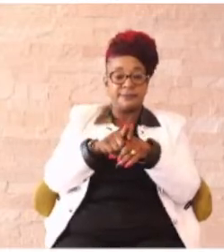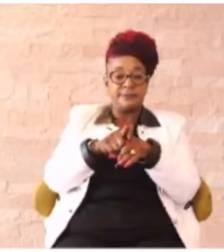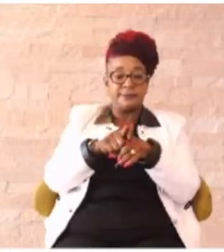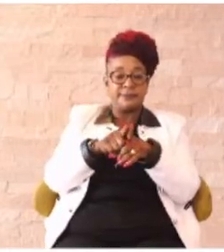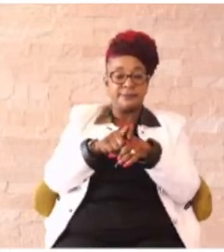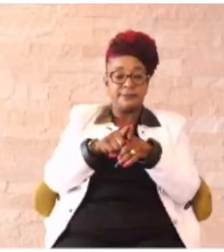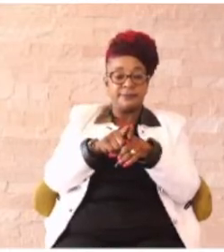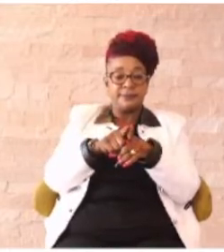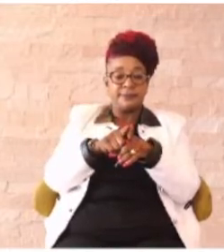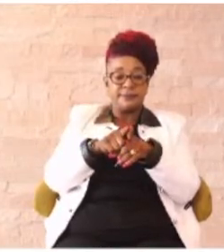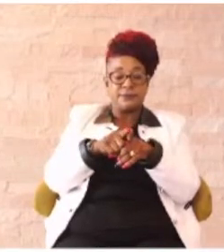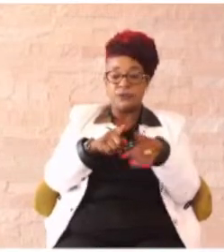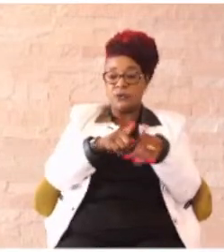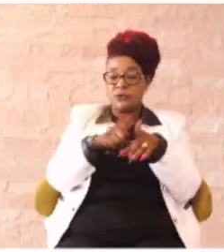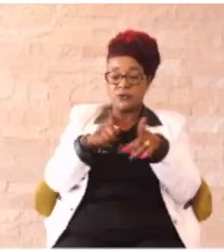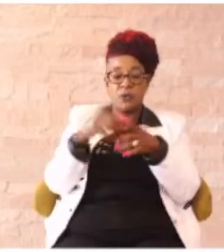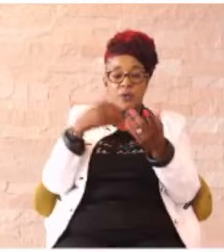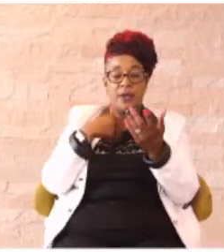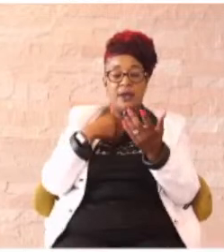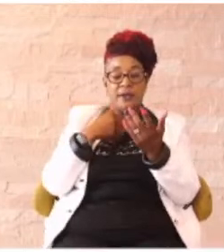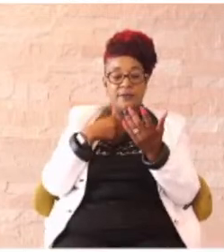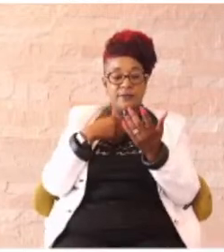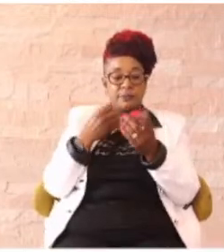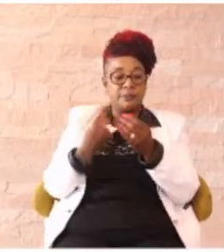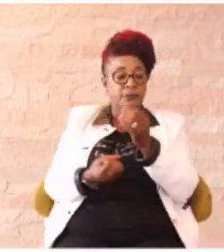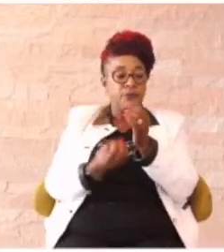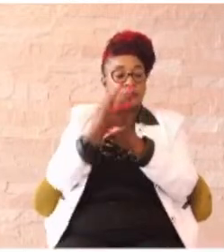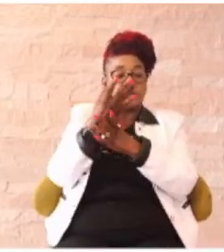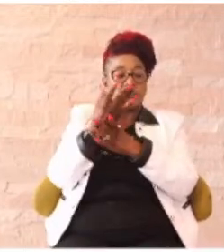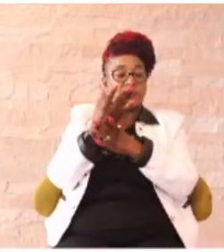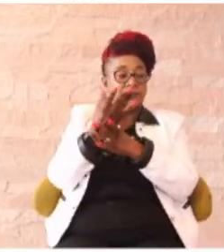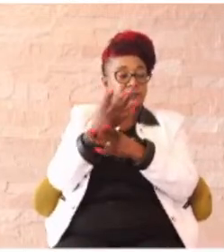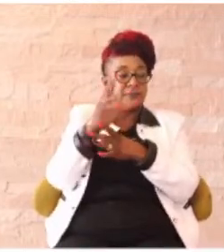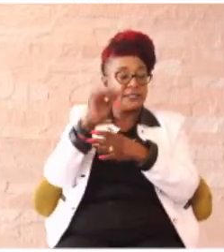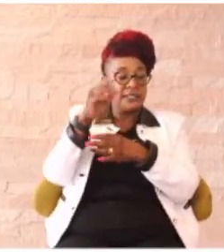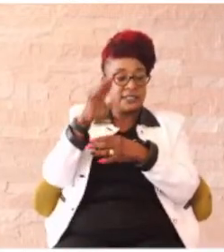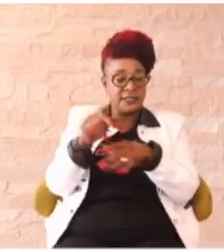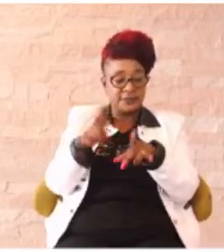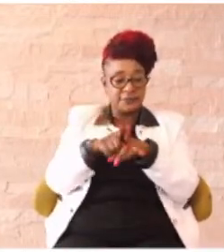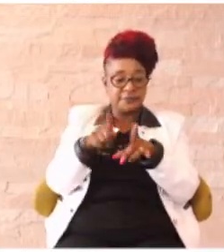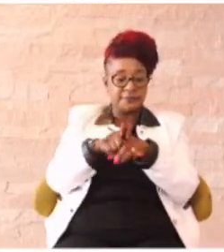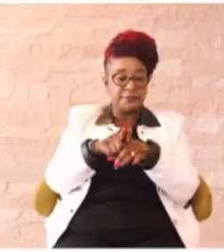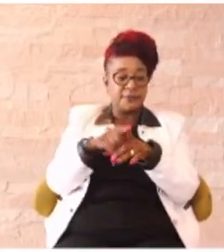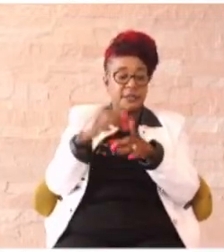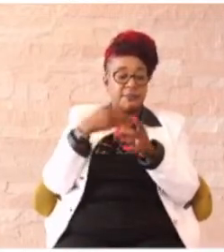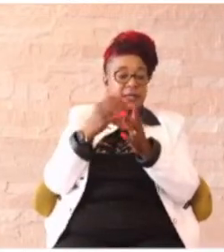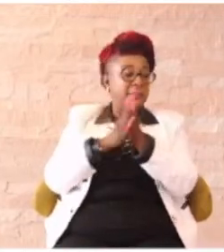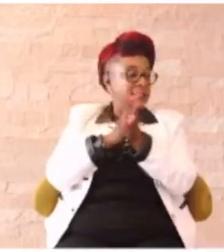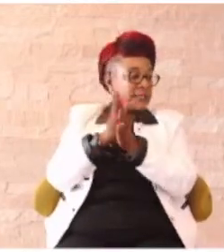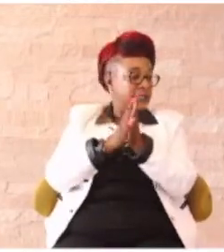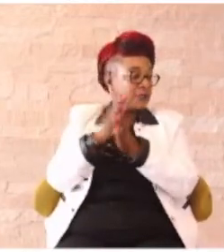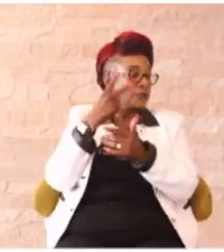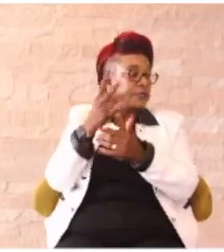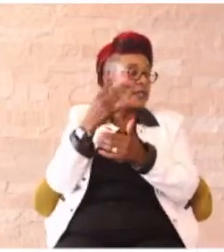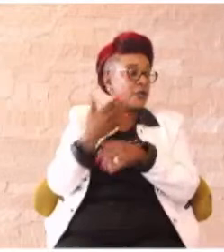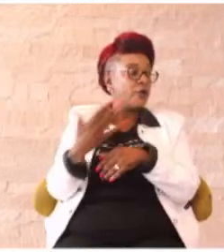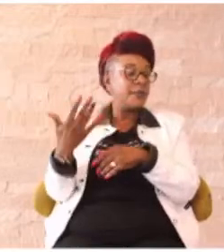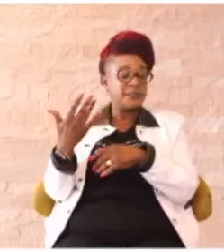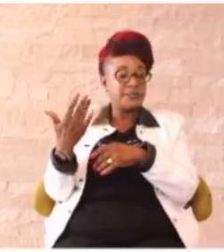you know, we have a content producer producing yesterday, and I'm really excited to see that documentary.